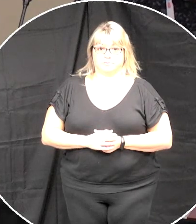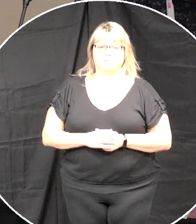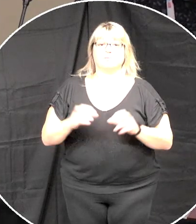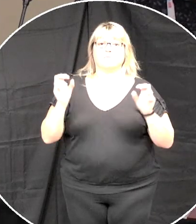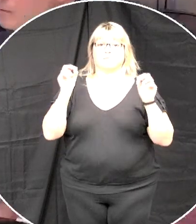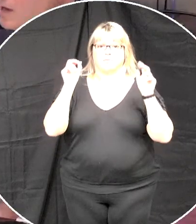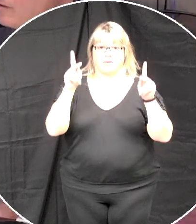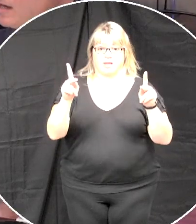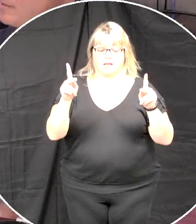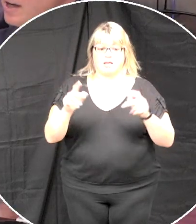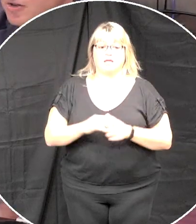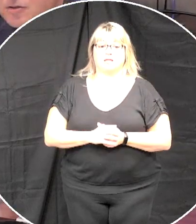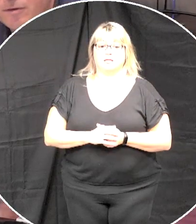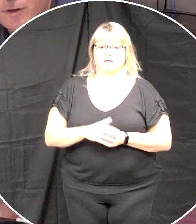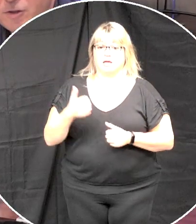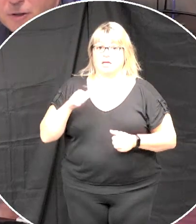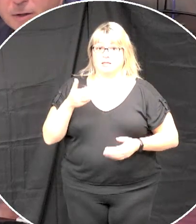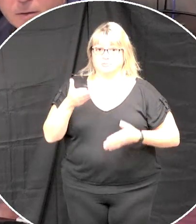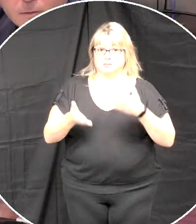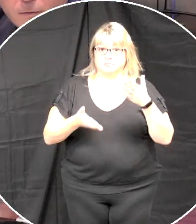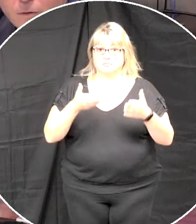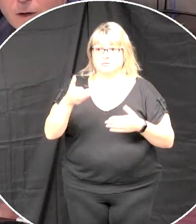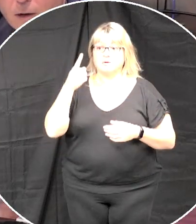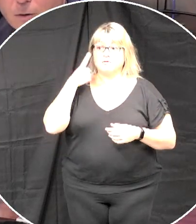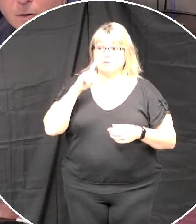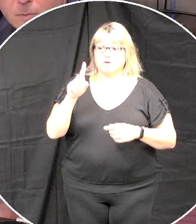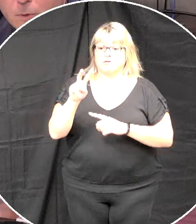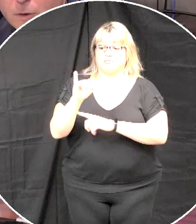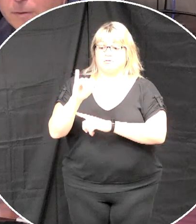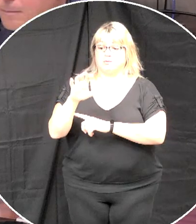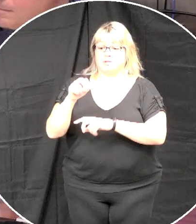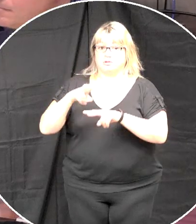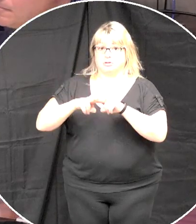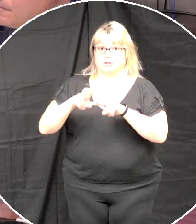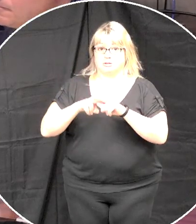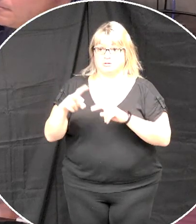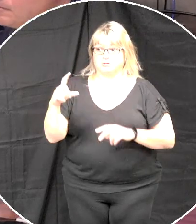Okay, so do we have any nominations for vice chair for our board?